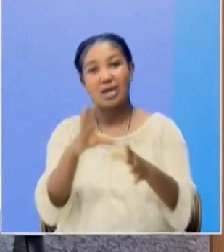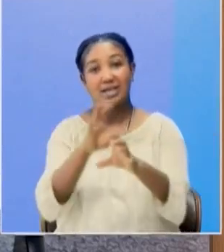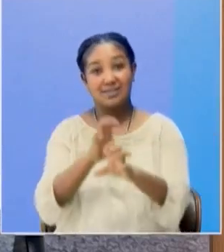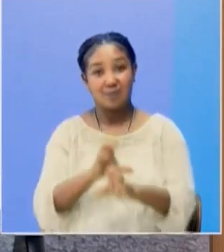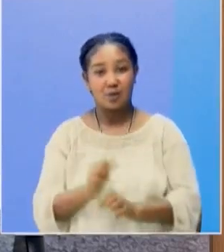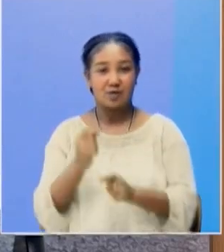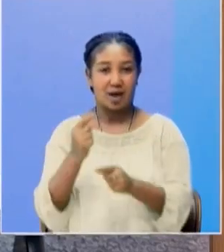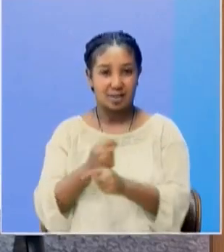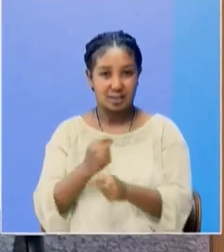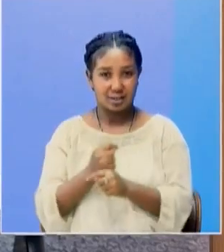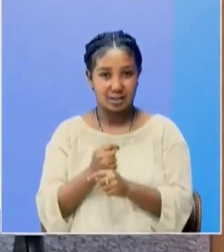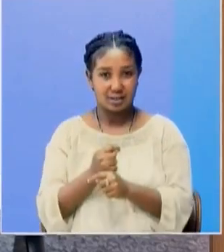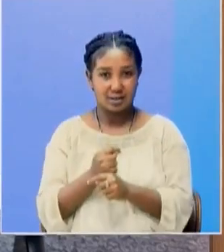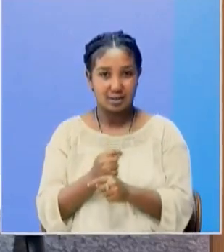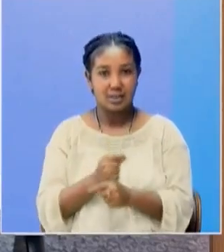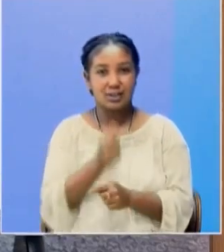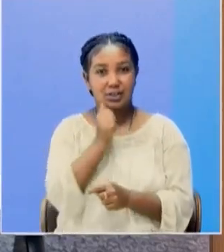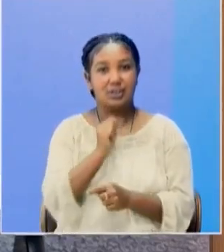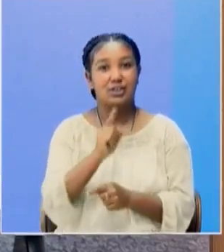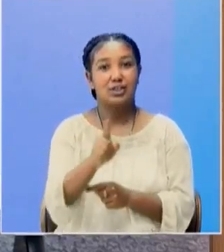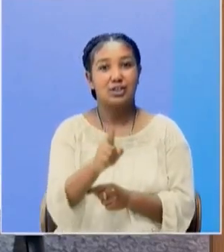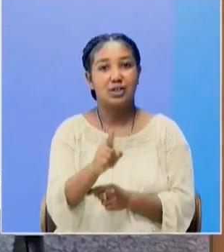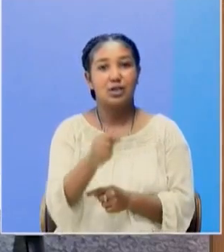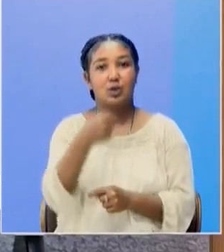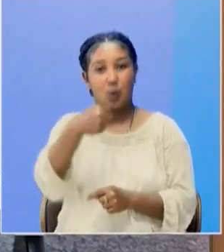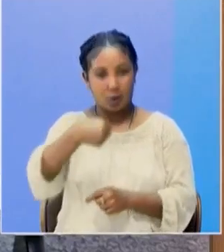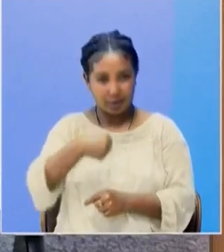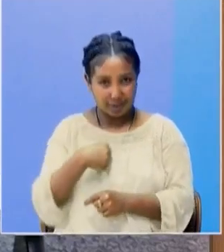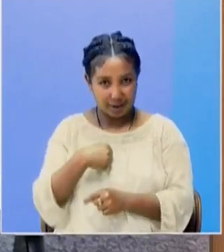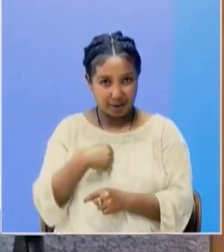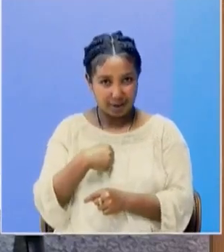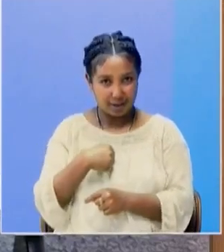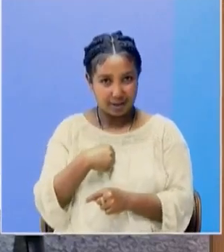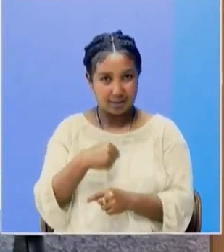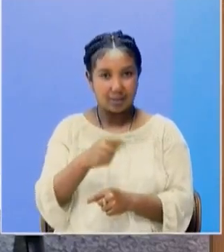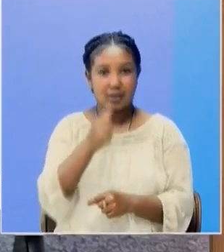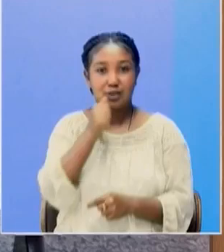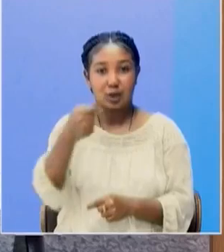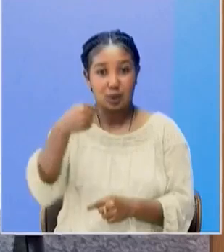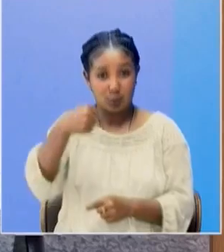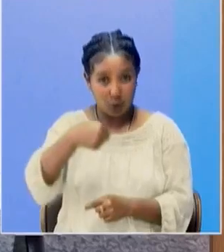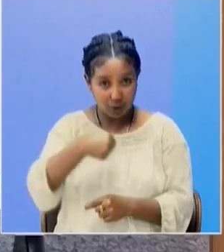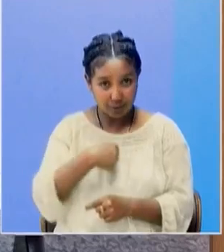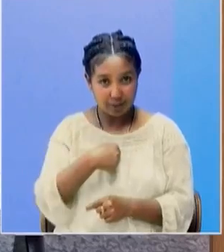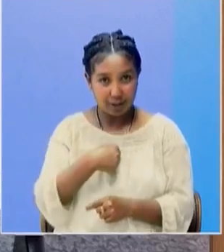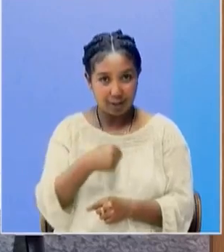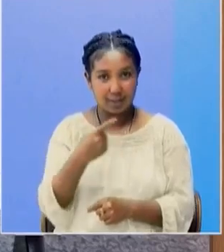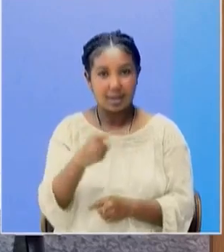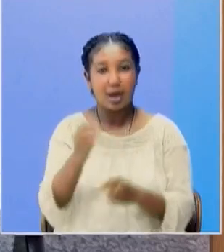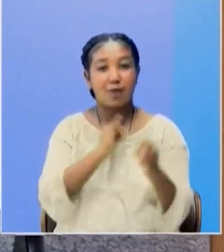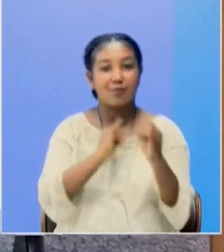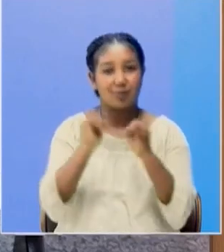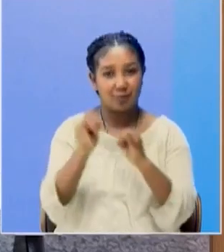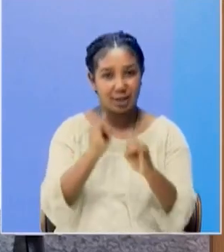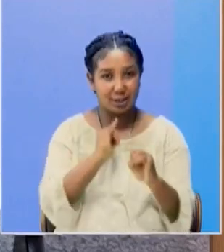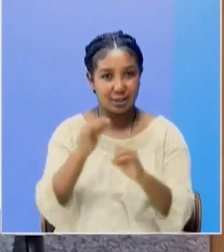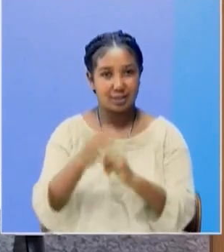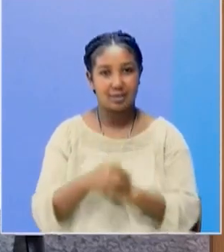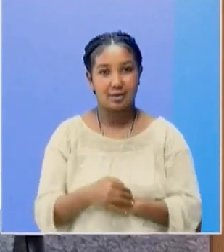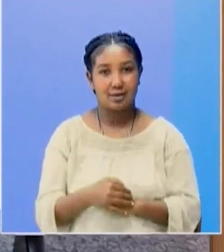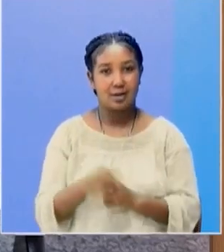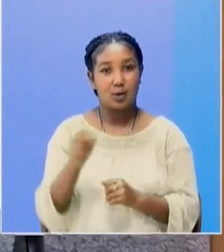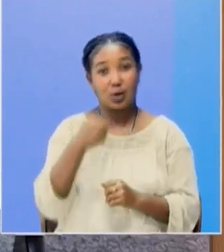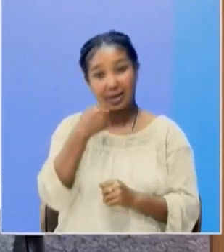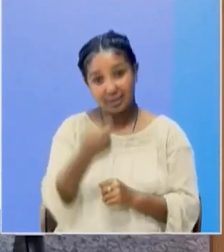the action. She told me, when we say it, she told me the information. When